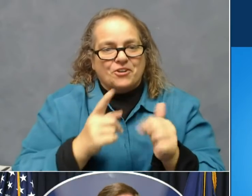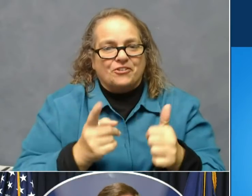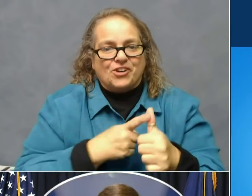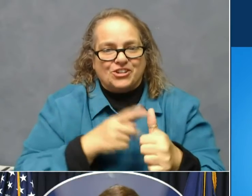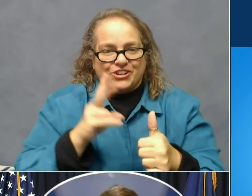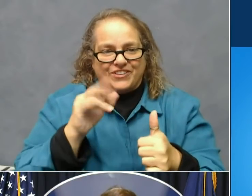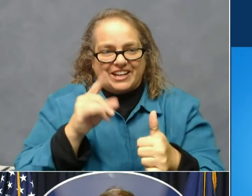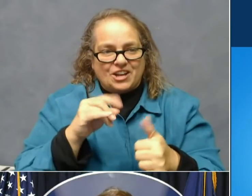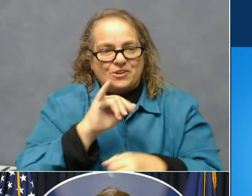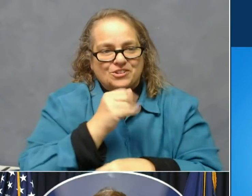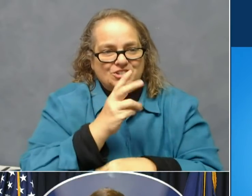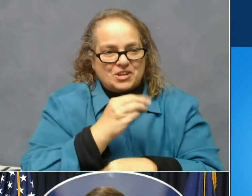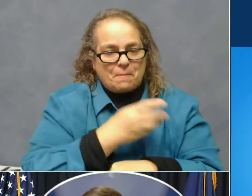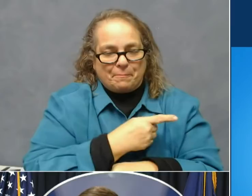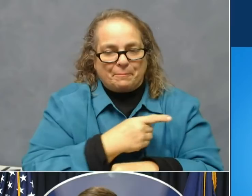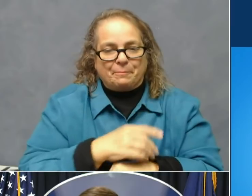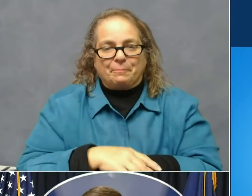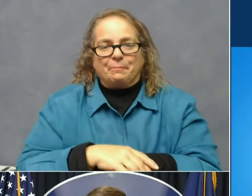blame that one on Kenneth.